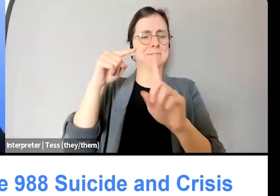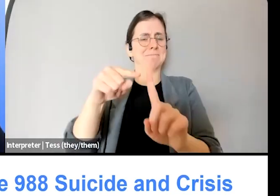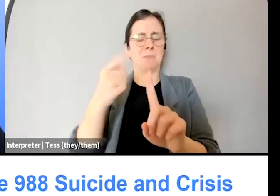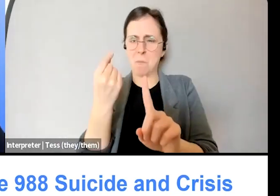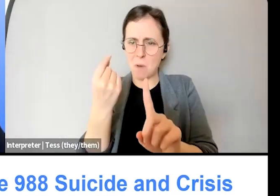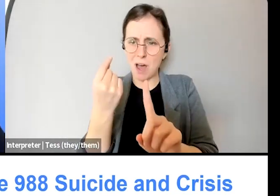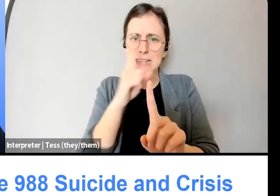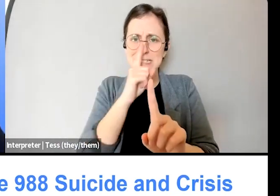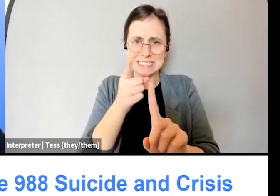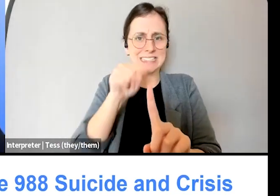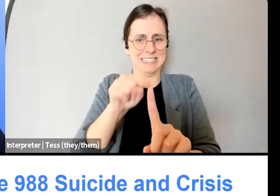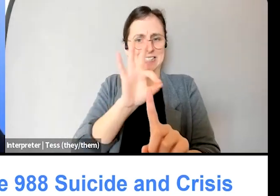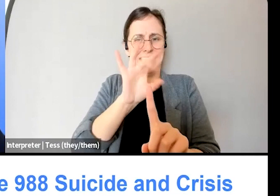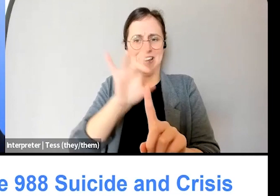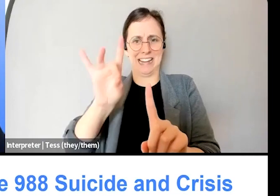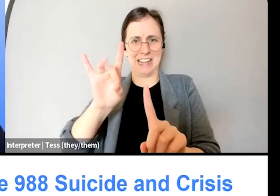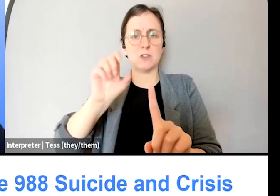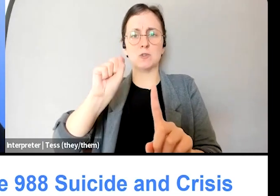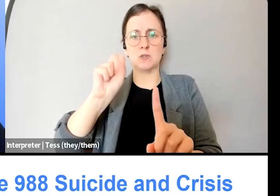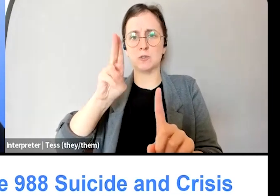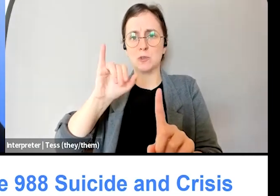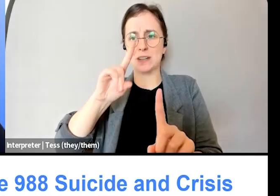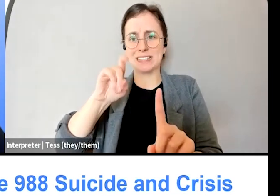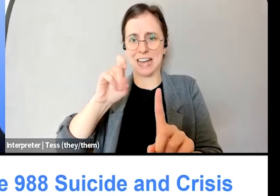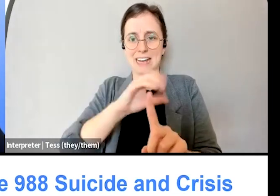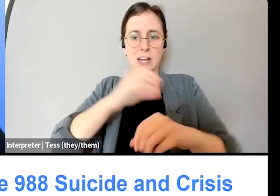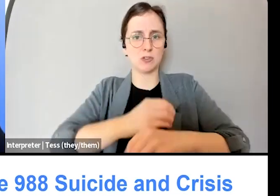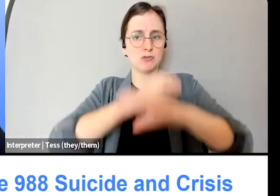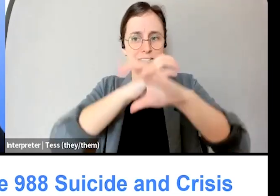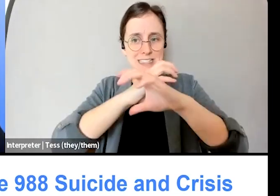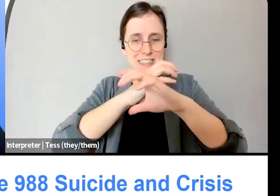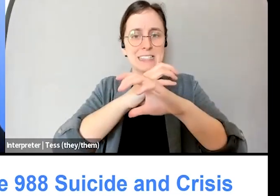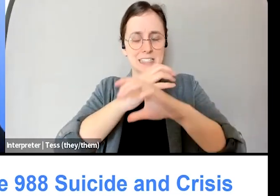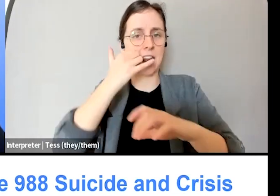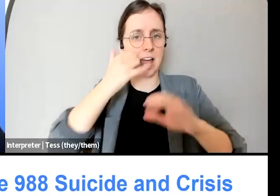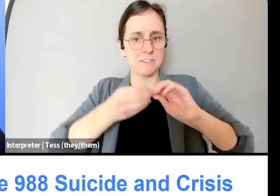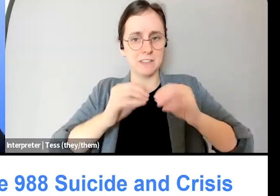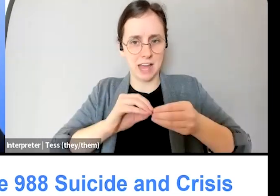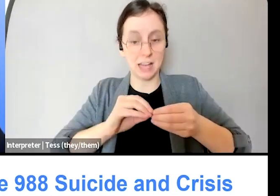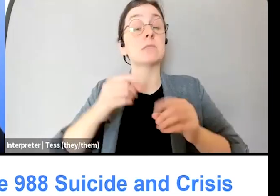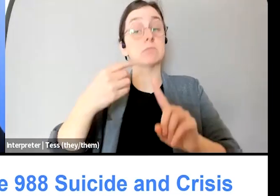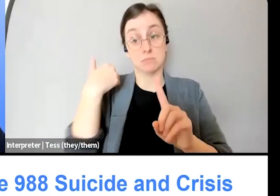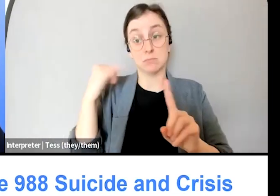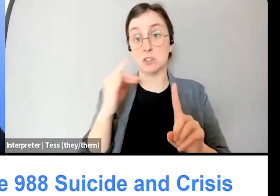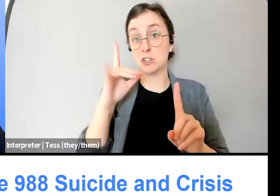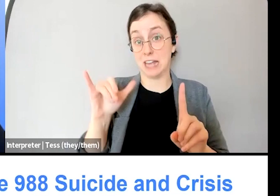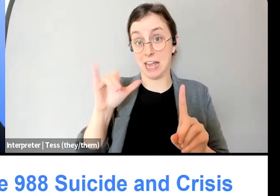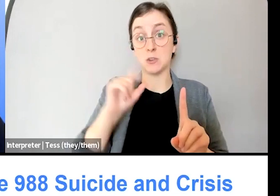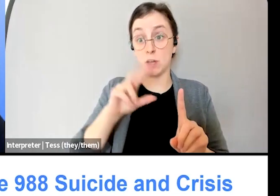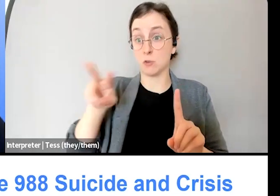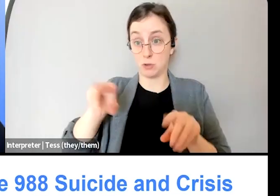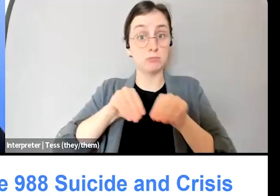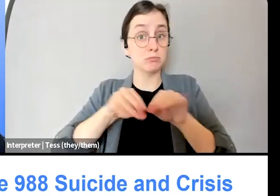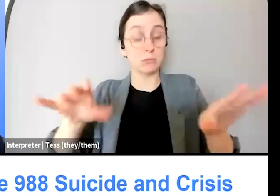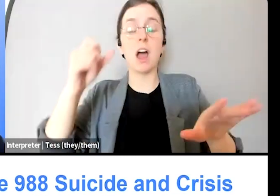and Crisis Lifeline. You may have heard that that number launched in July 2022, but it actually builds on a